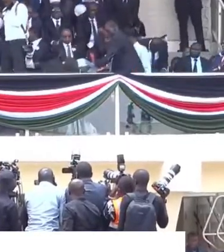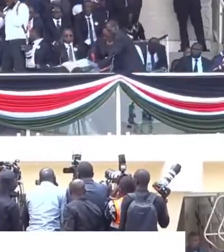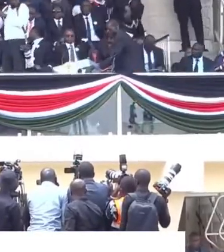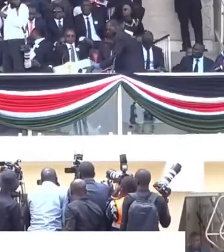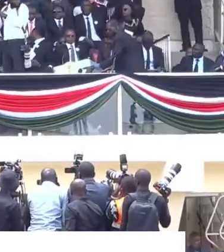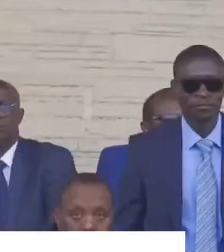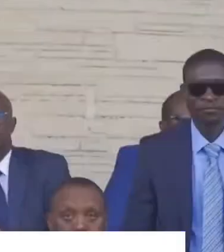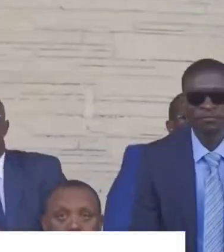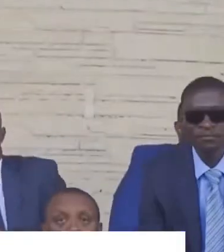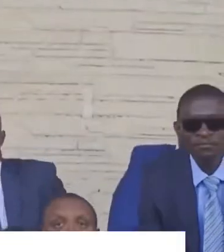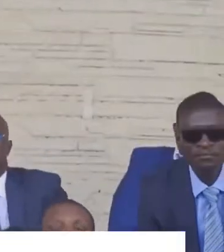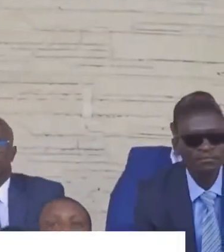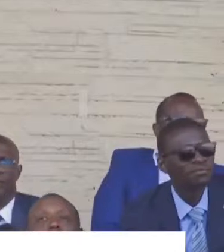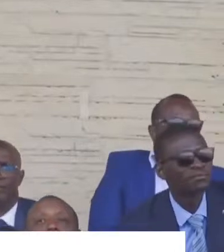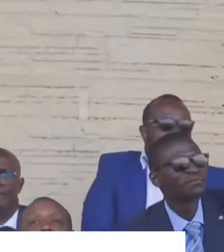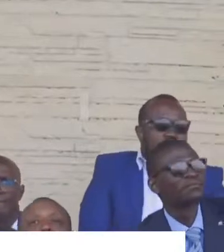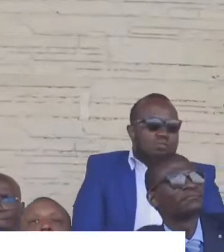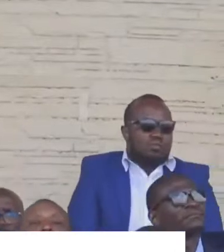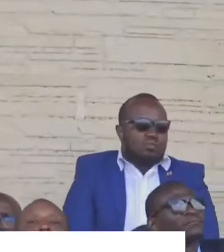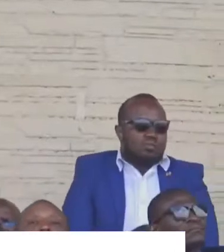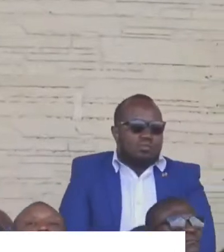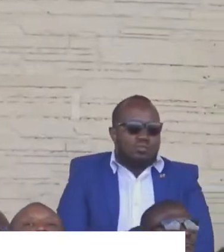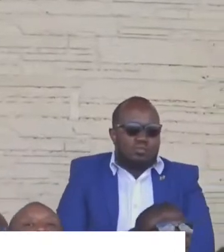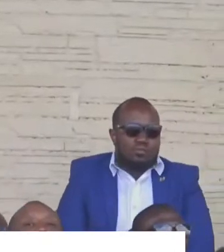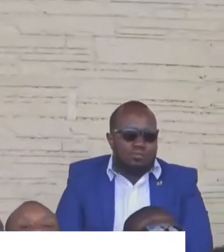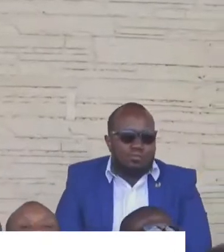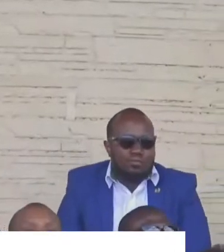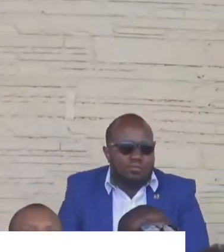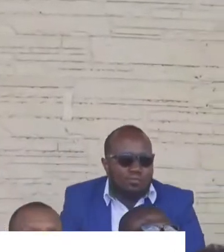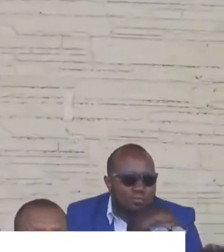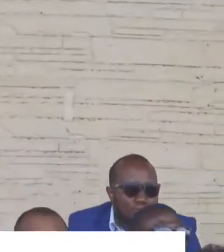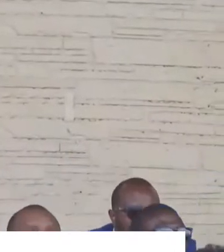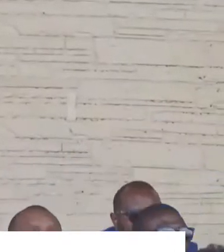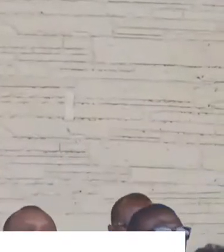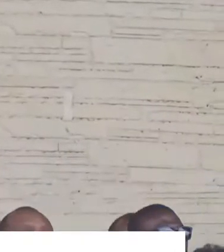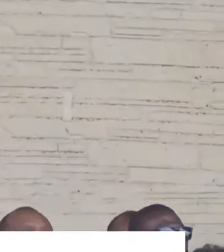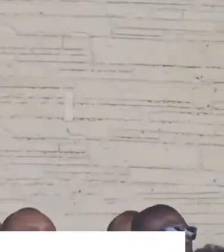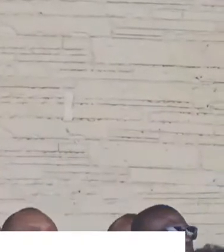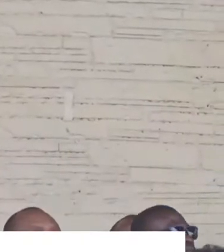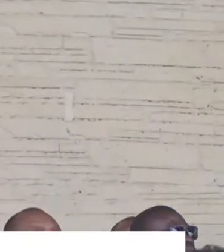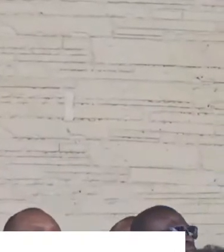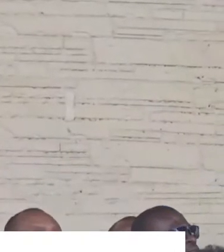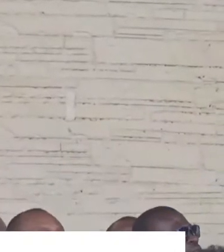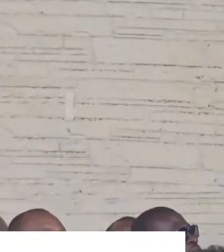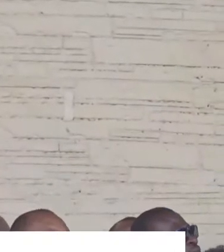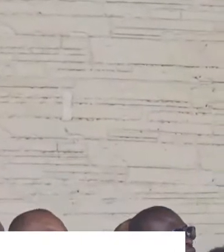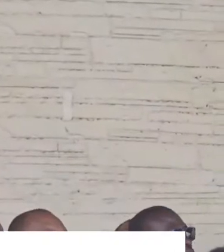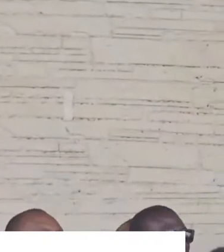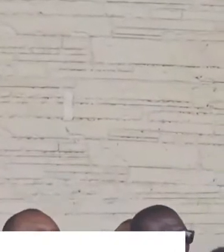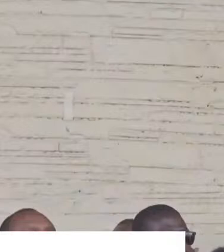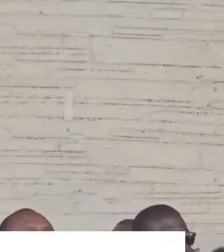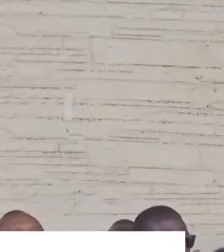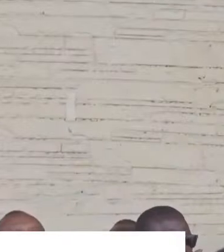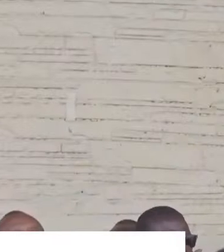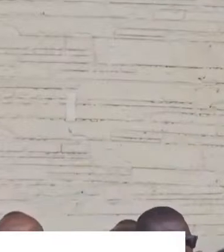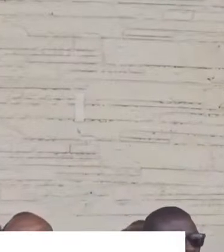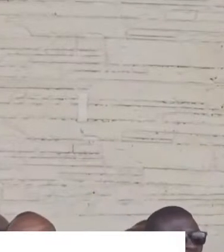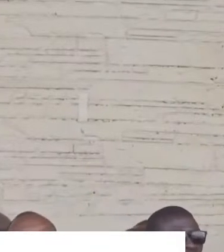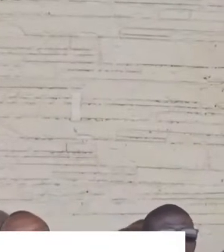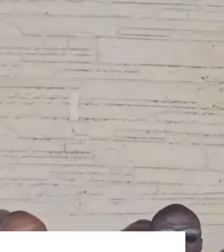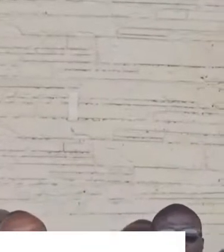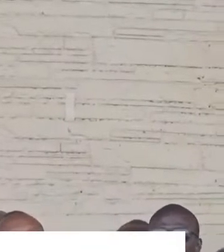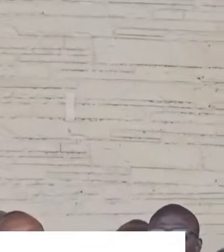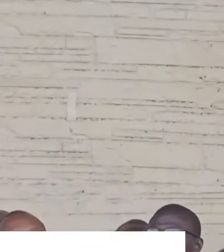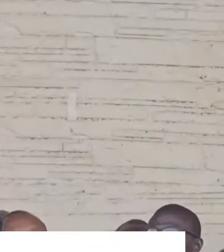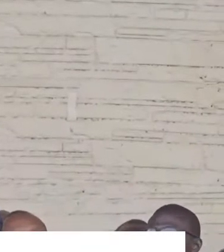Fellow citizens, friends of Kenya from across the world, distinguished guests,